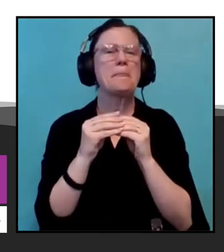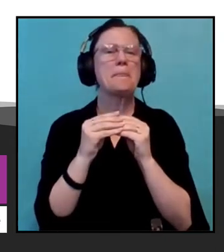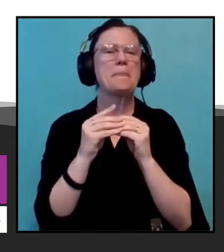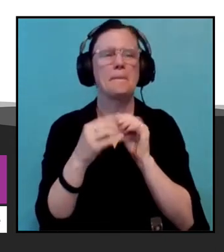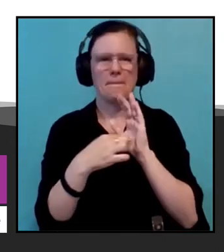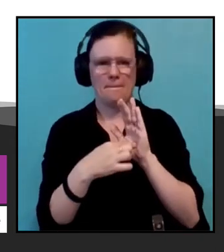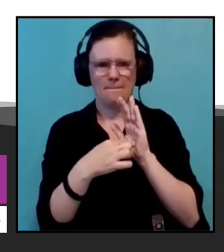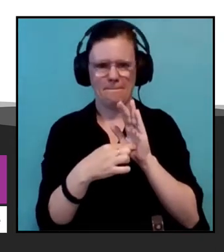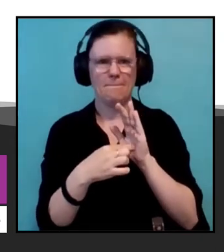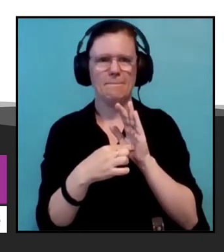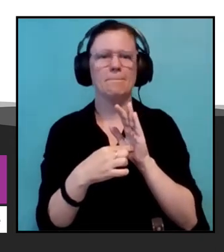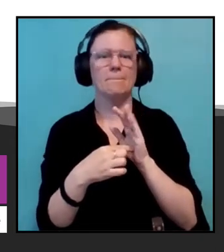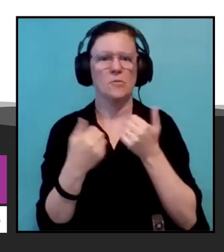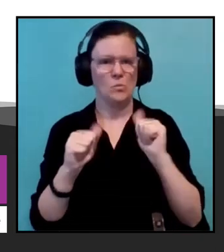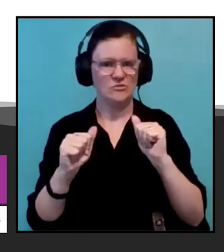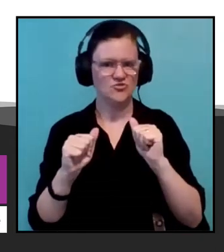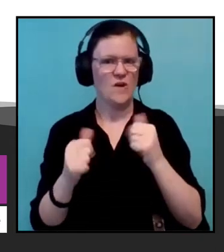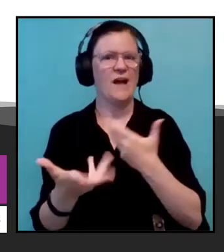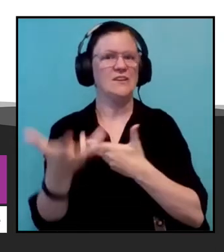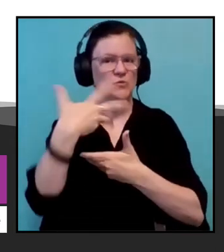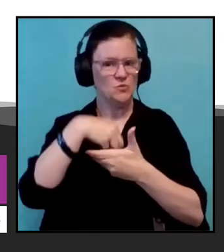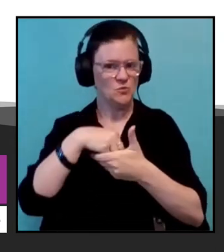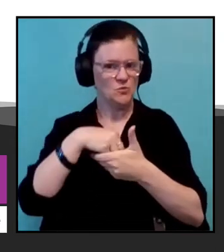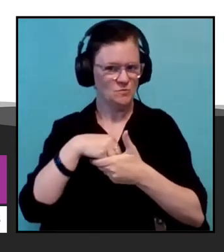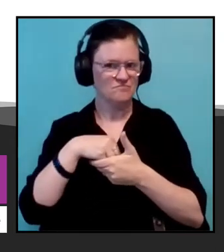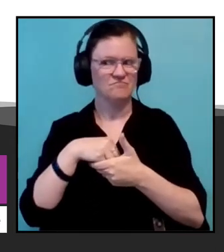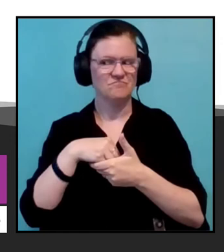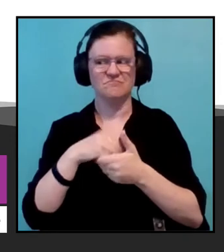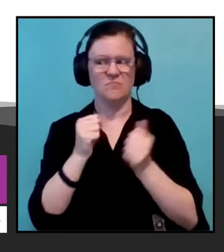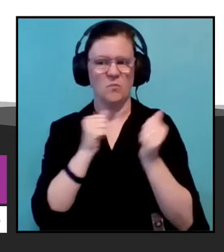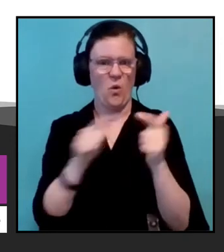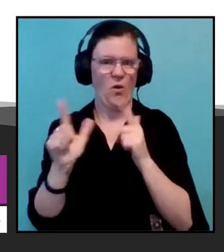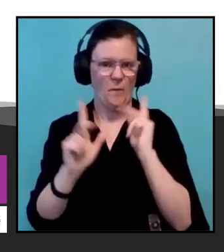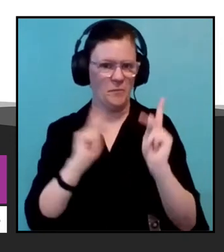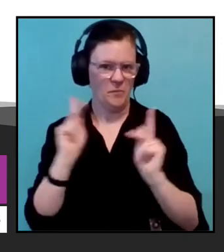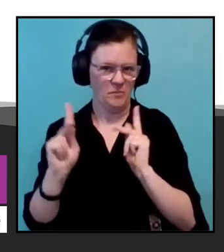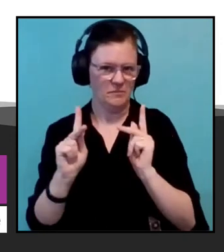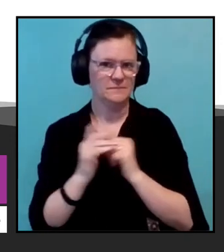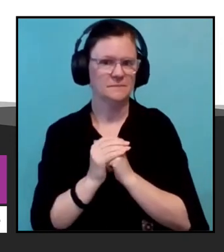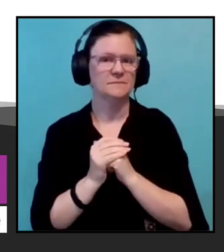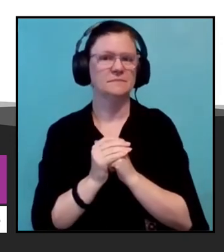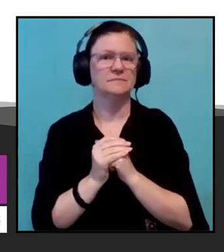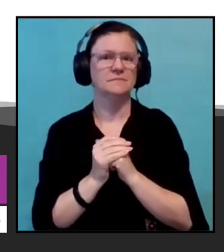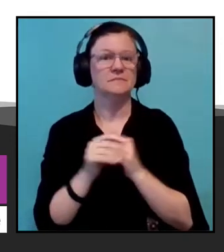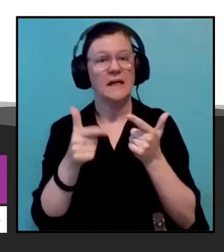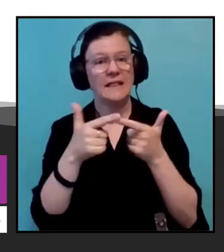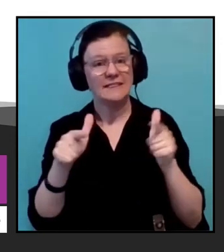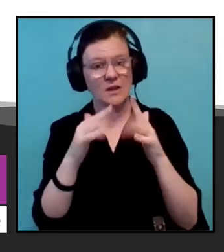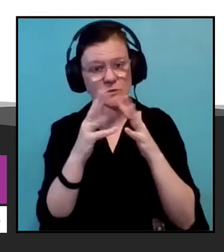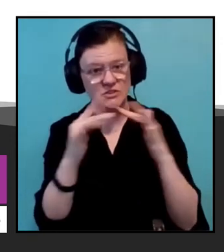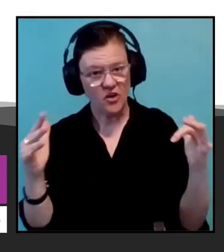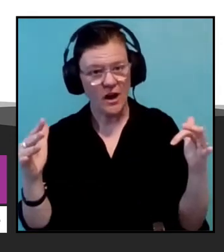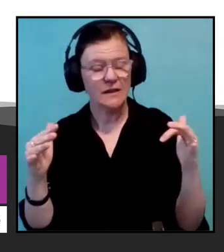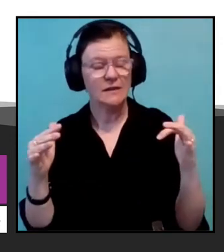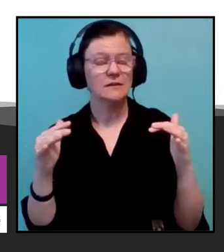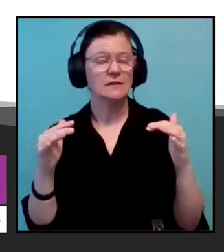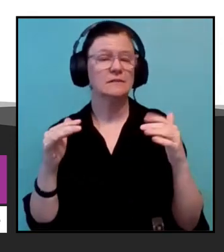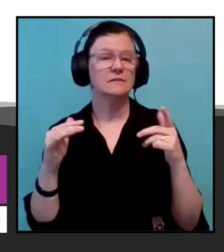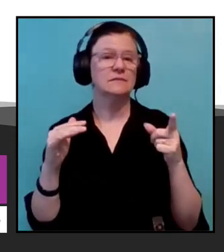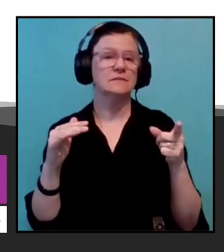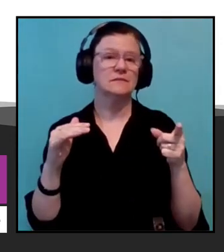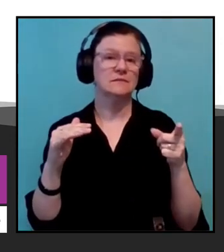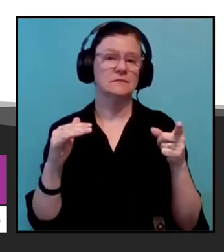of the inclusivity that Kyra was speaking to. in terms of the language, here's a